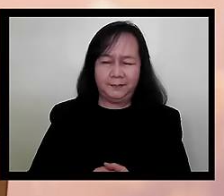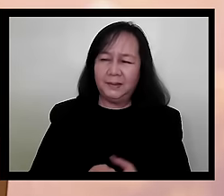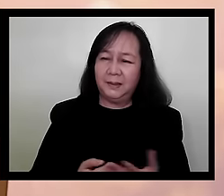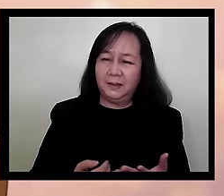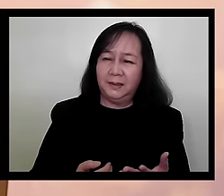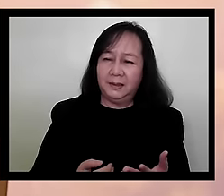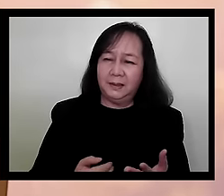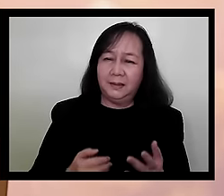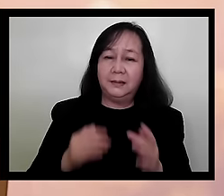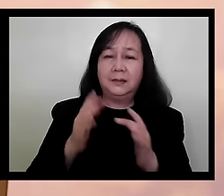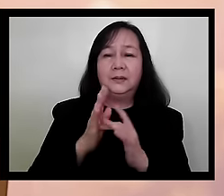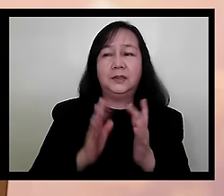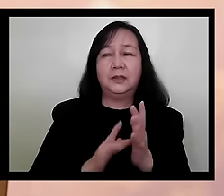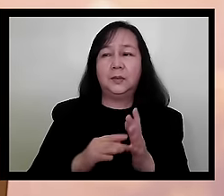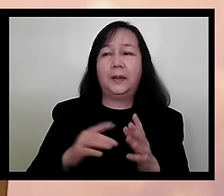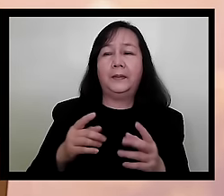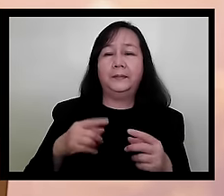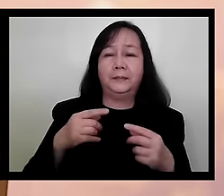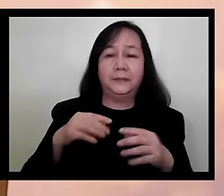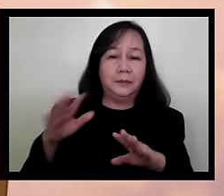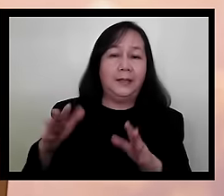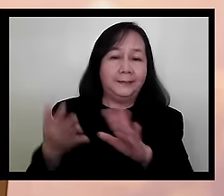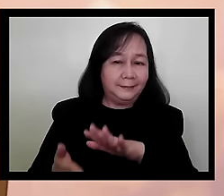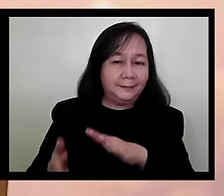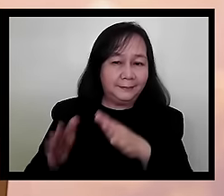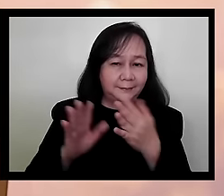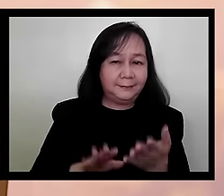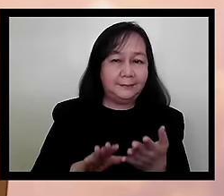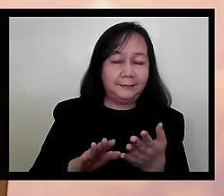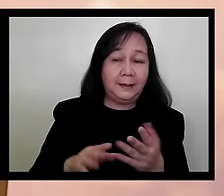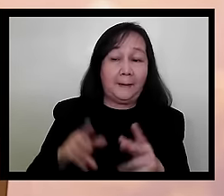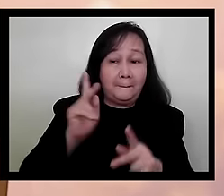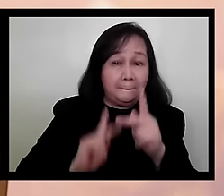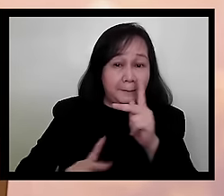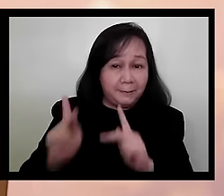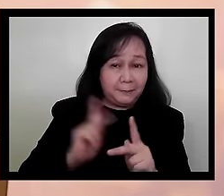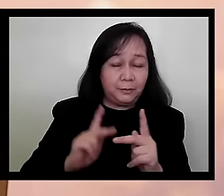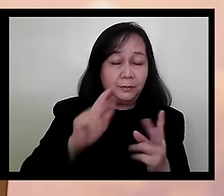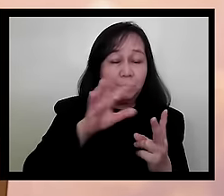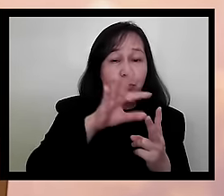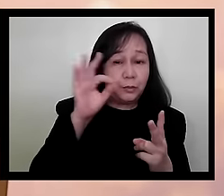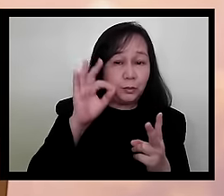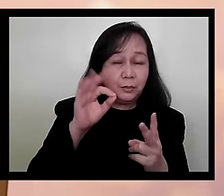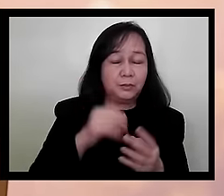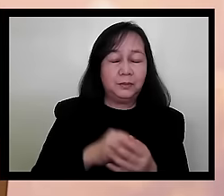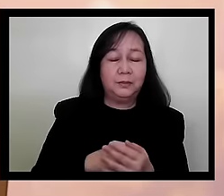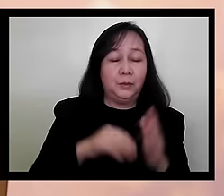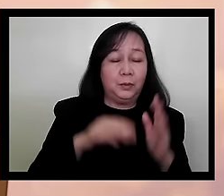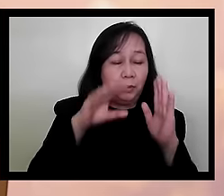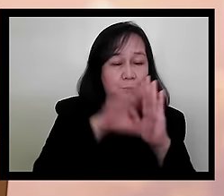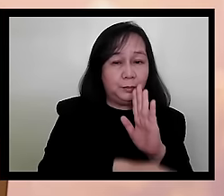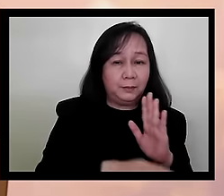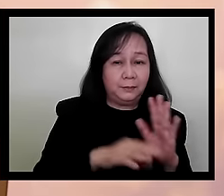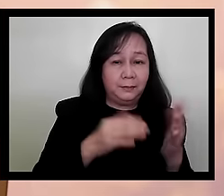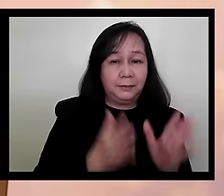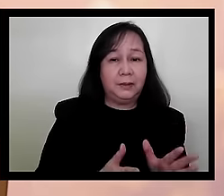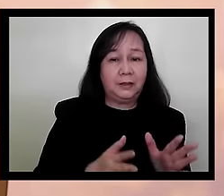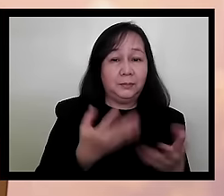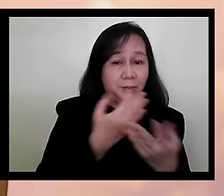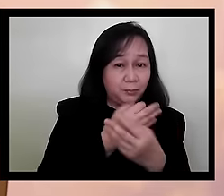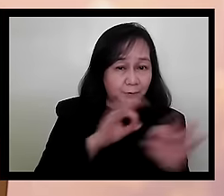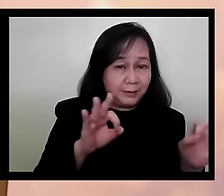he was condemned to death and people chose a criminal to be freed instead of